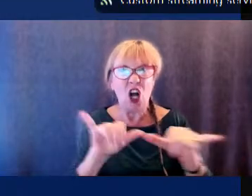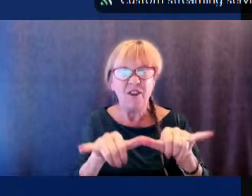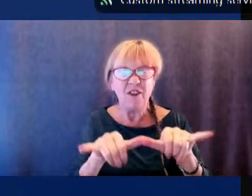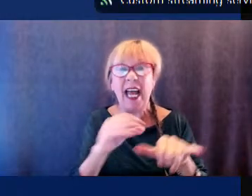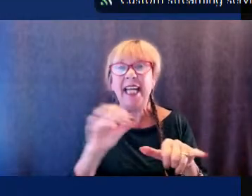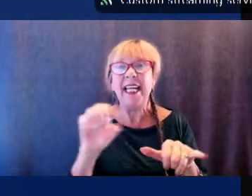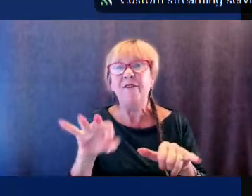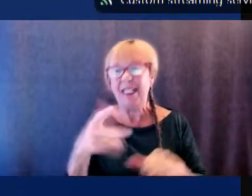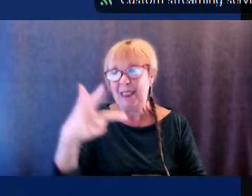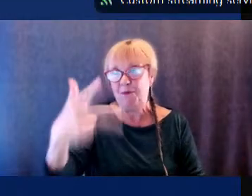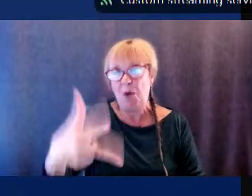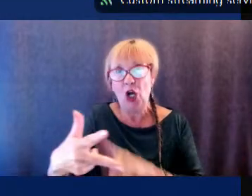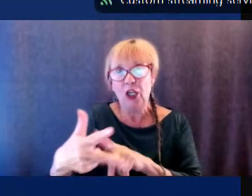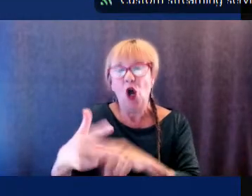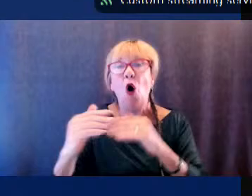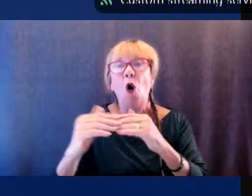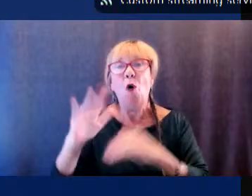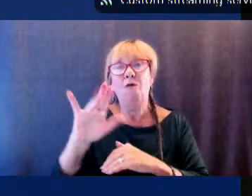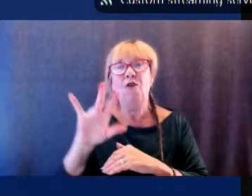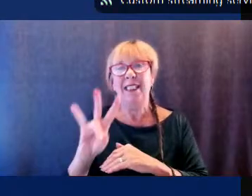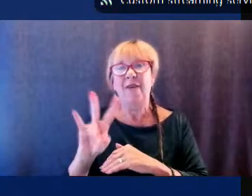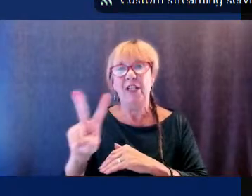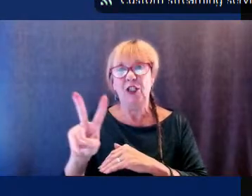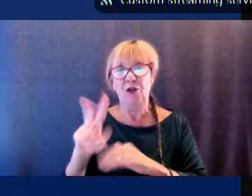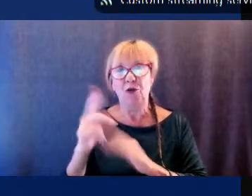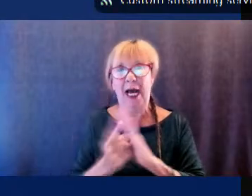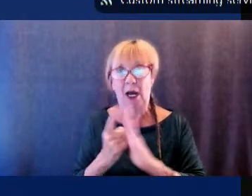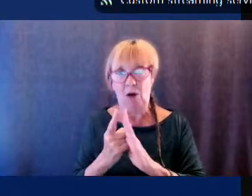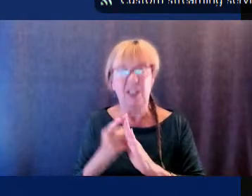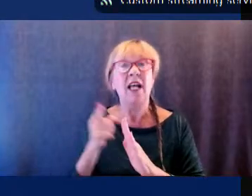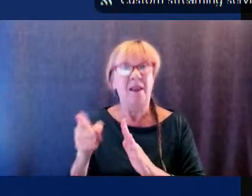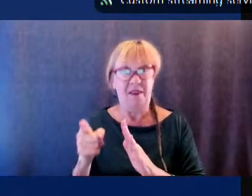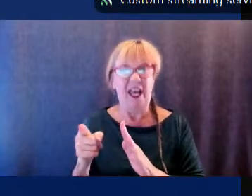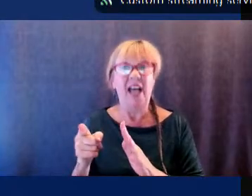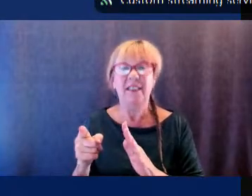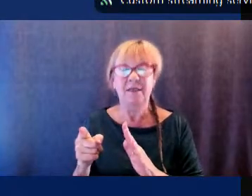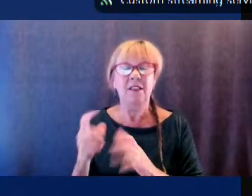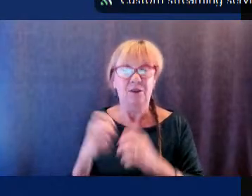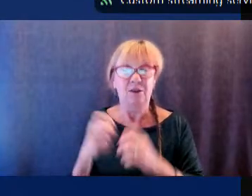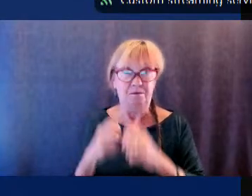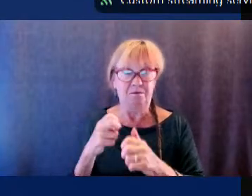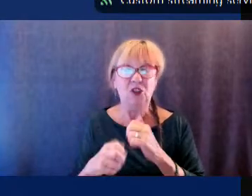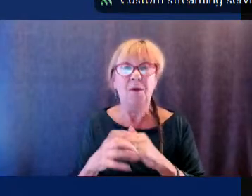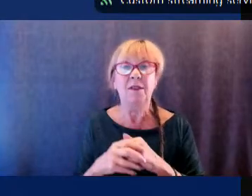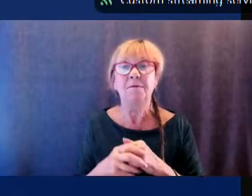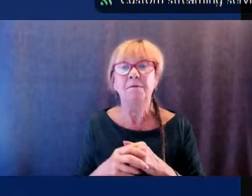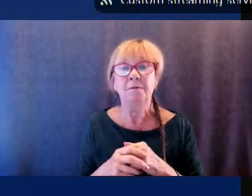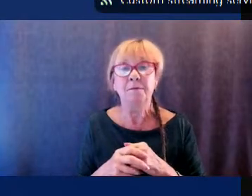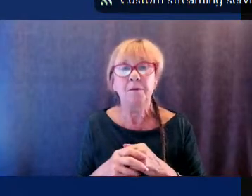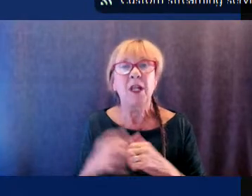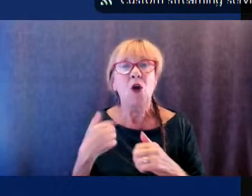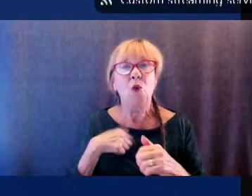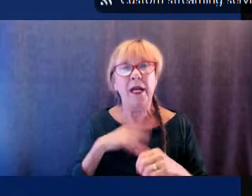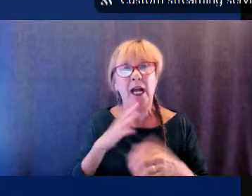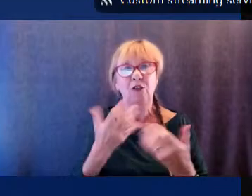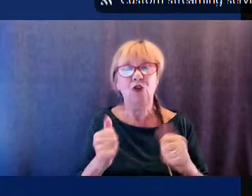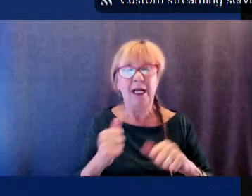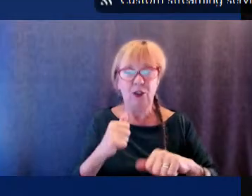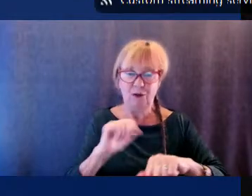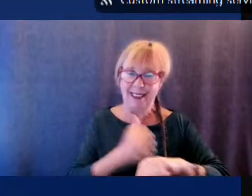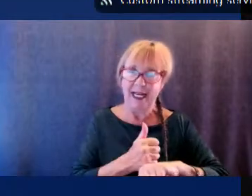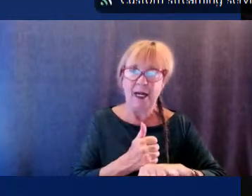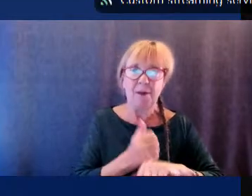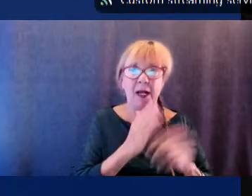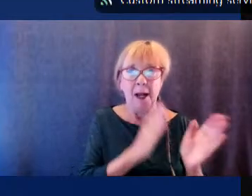hours. So those are our major concerns. And we're currently working with park enforcement to implement strategies to